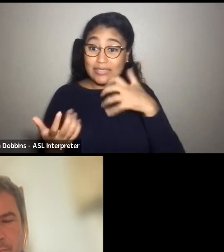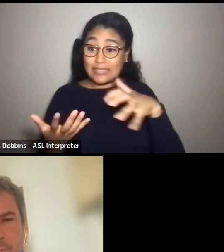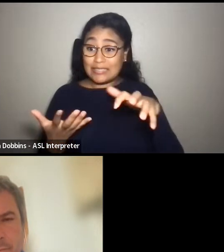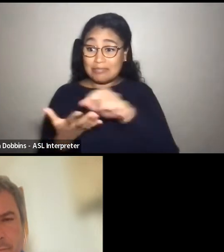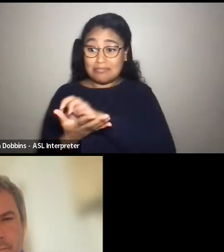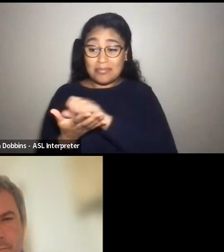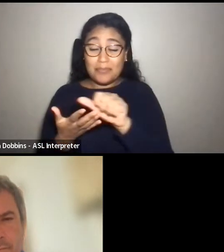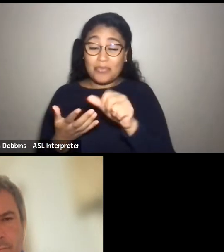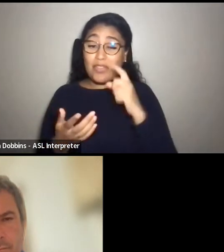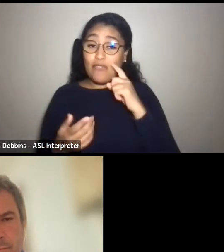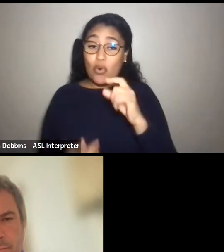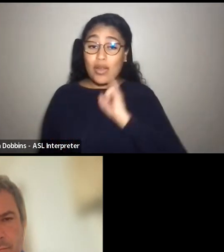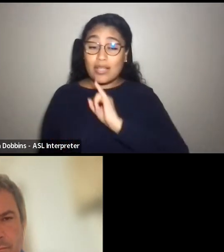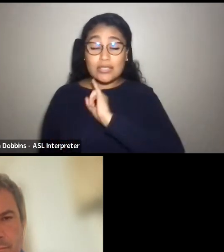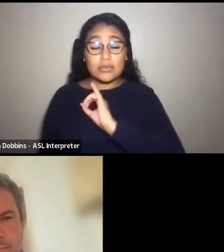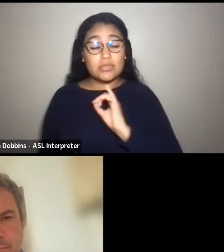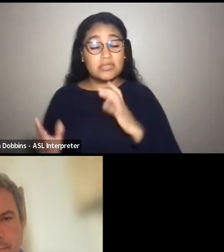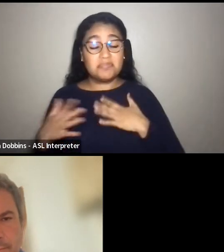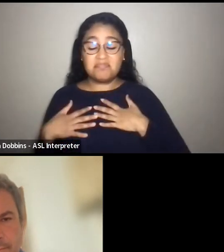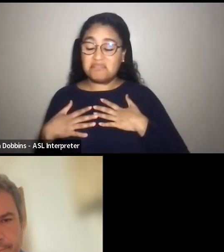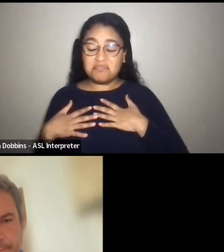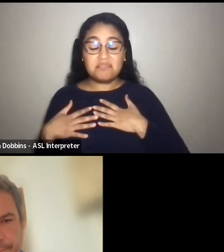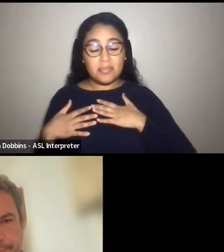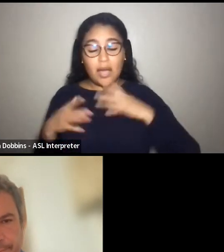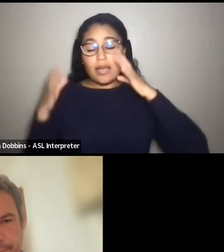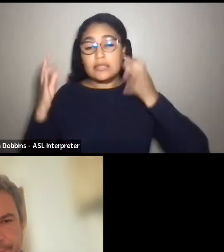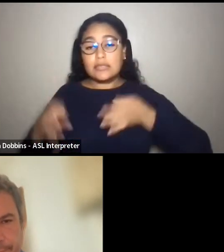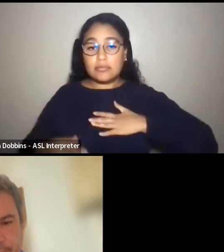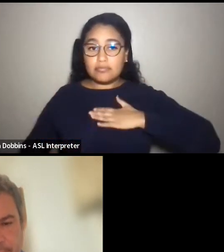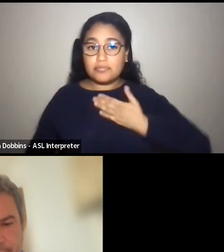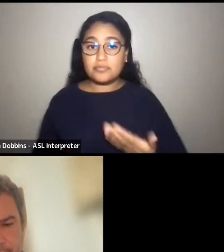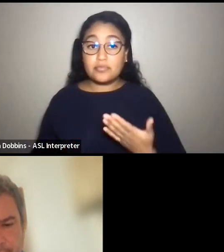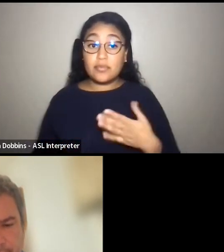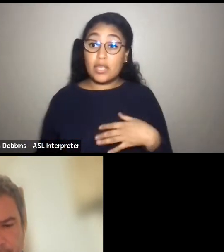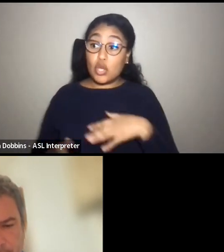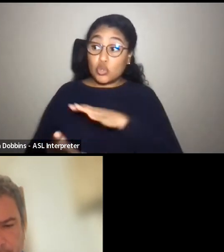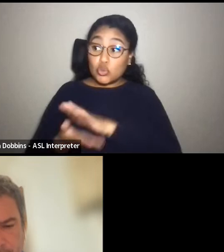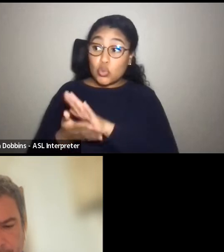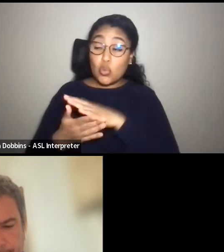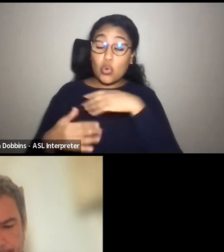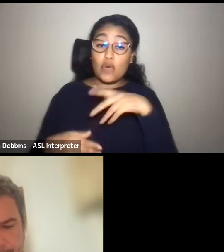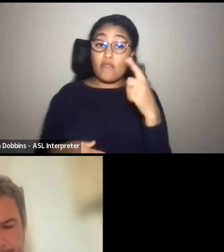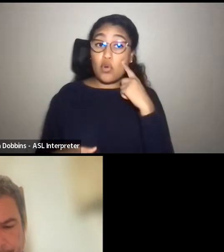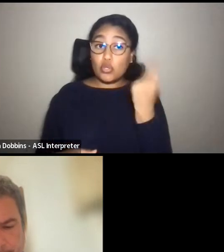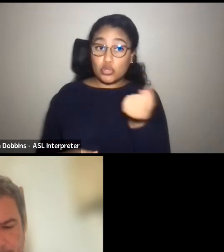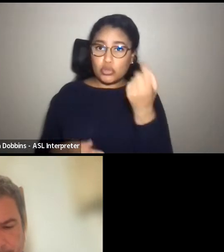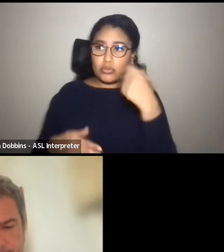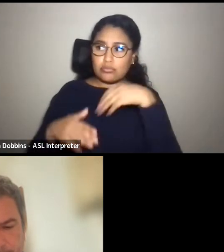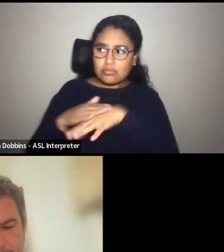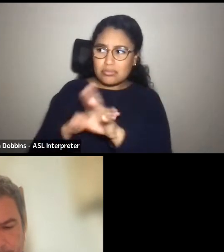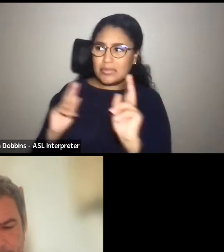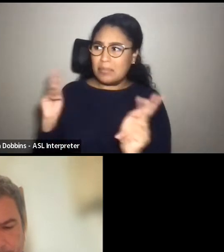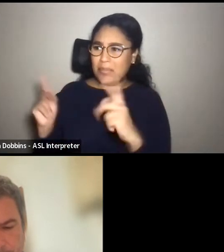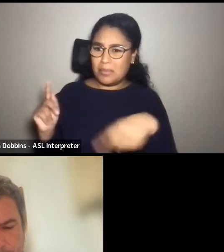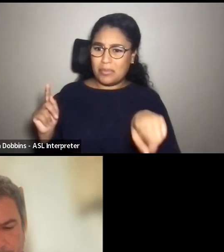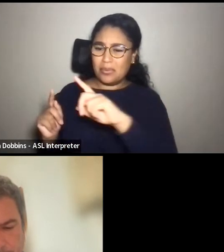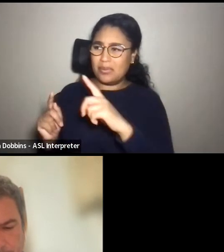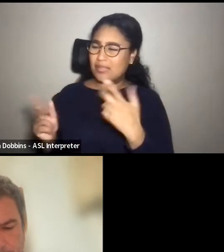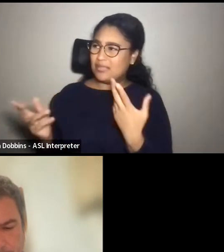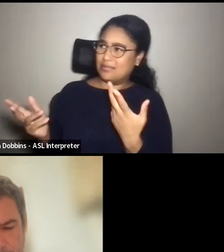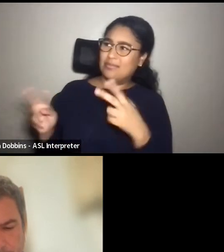me. When I walked into school Tuesday, I was alarmed at how normal most people were acting, and I felt out of